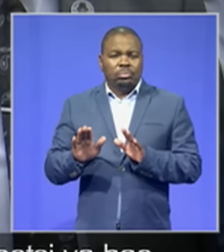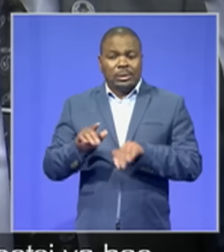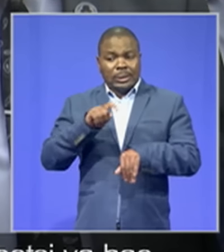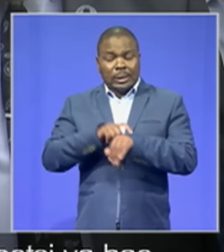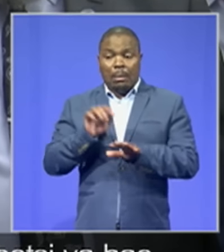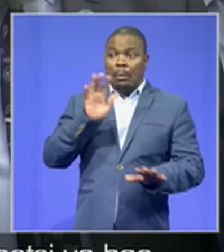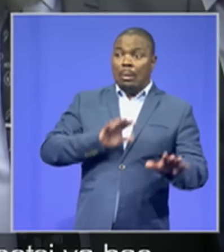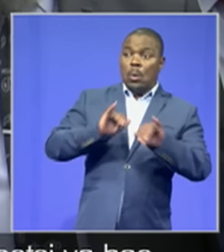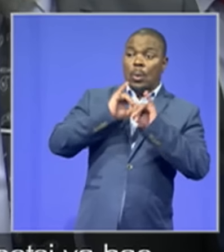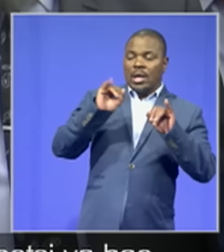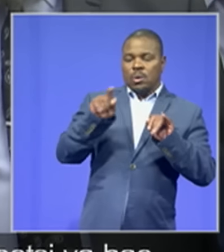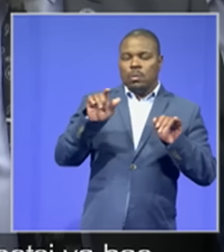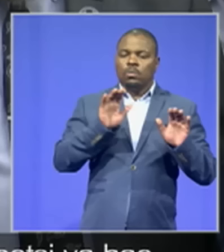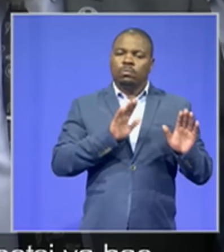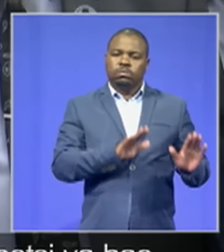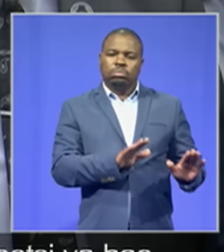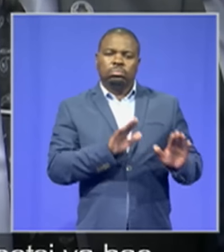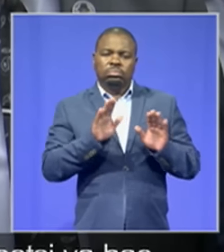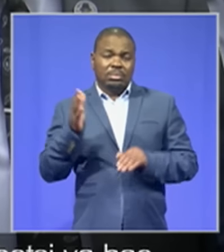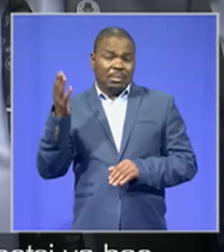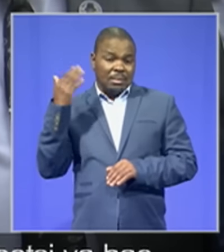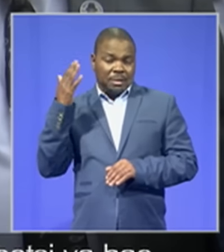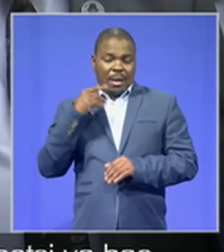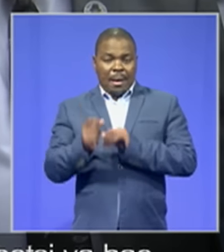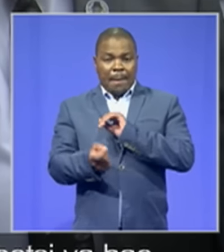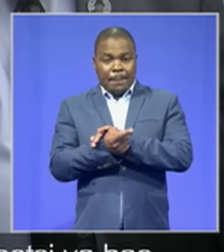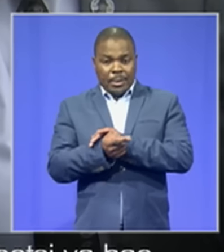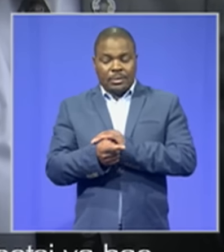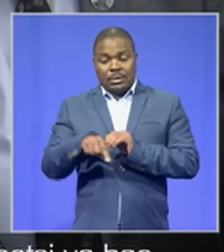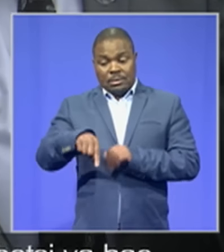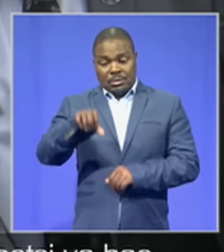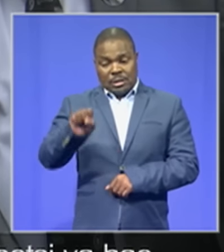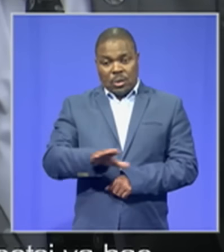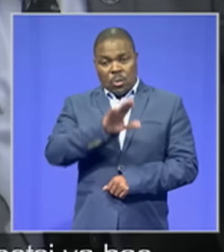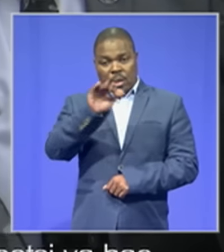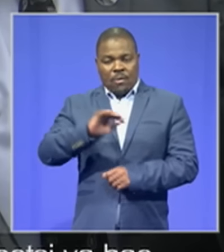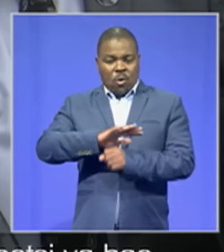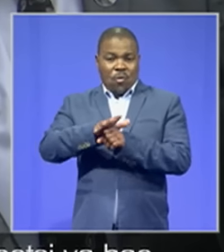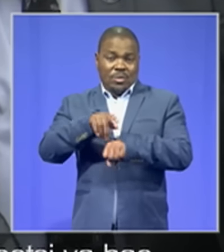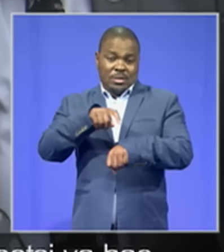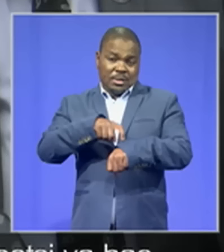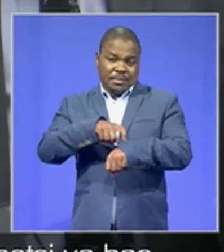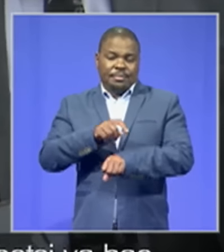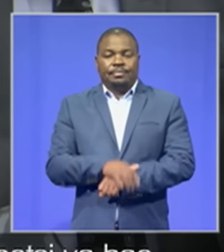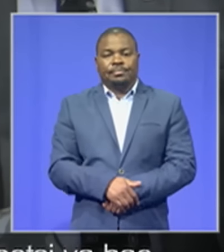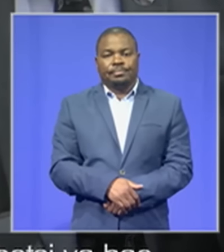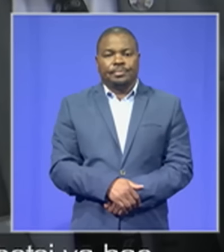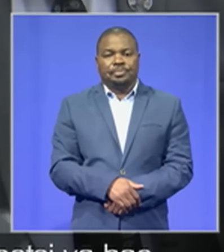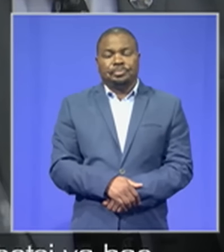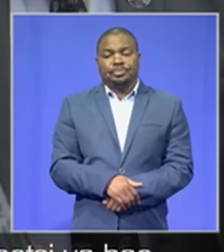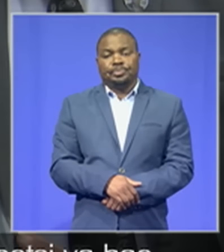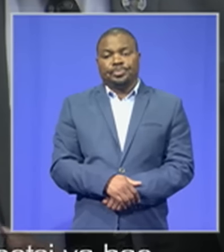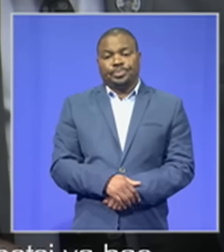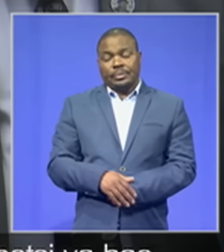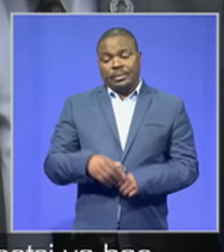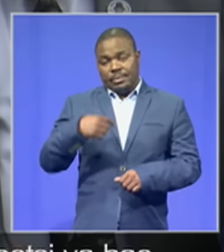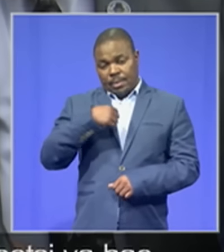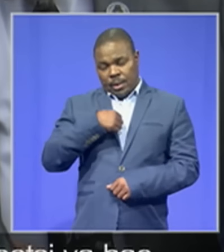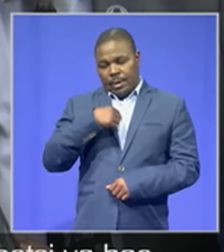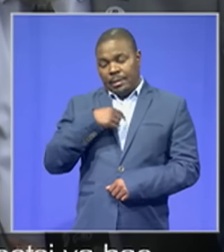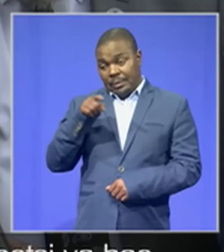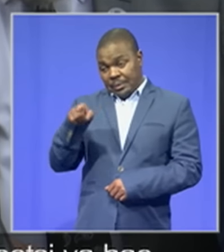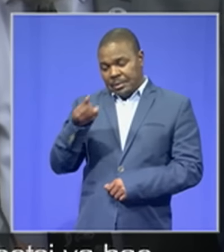the storm of what we were going through as South Africans during the COVID period. So I pay